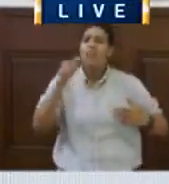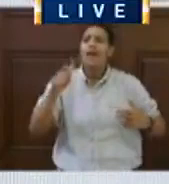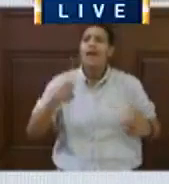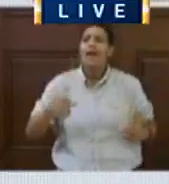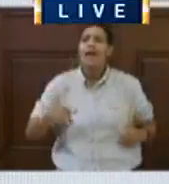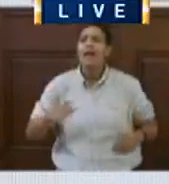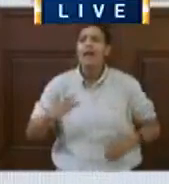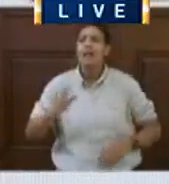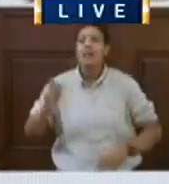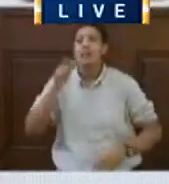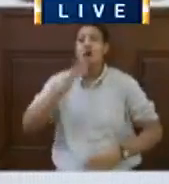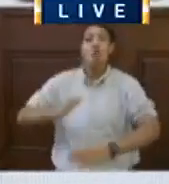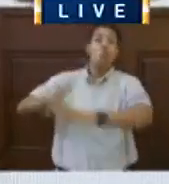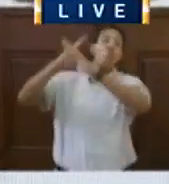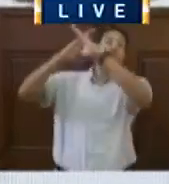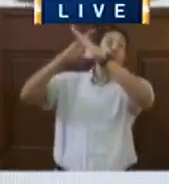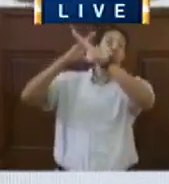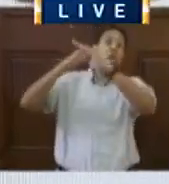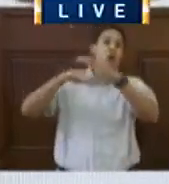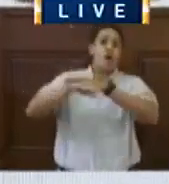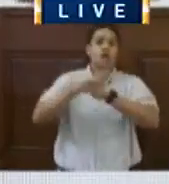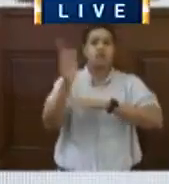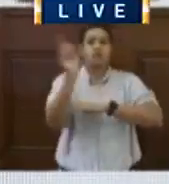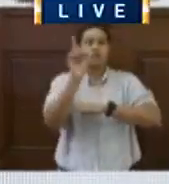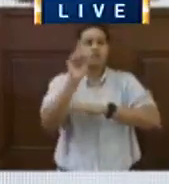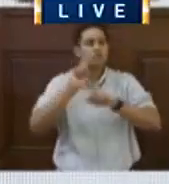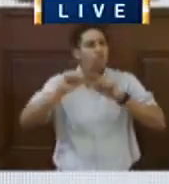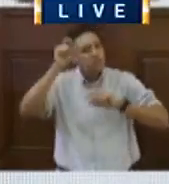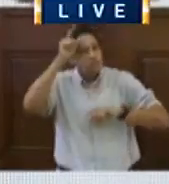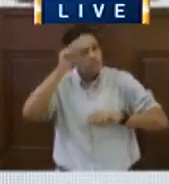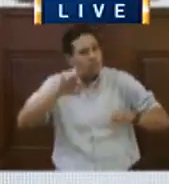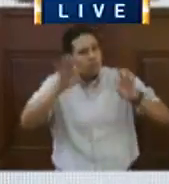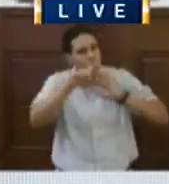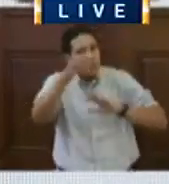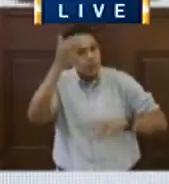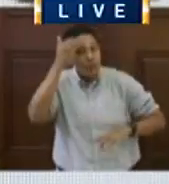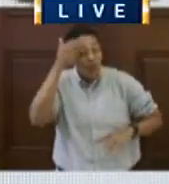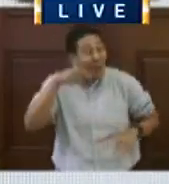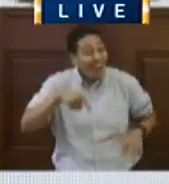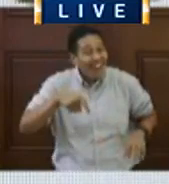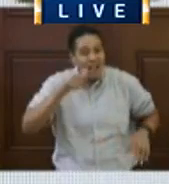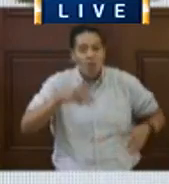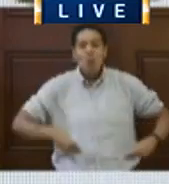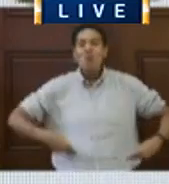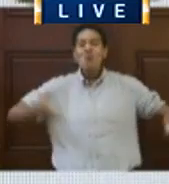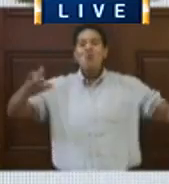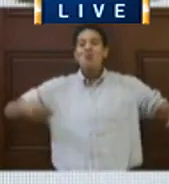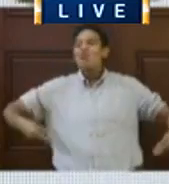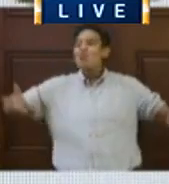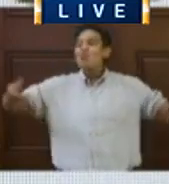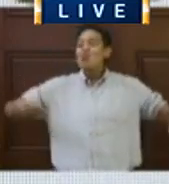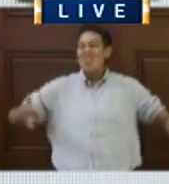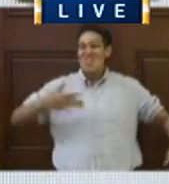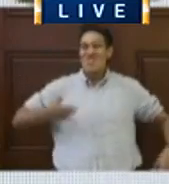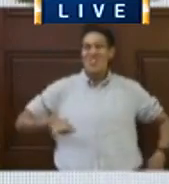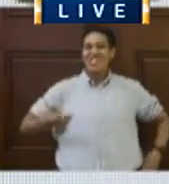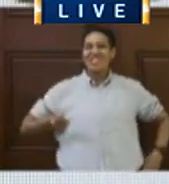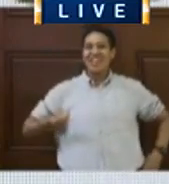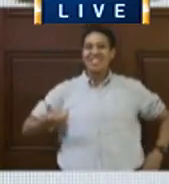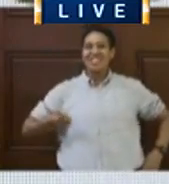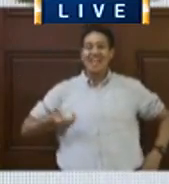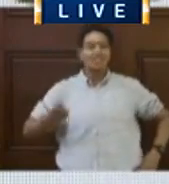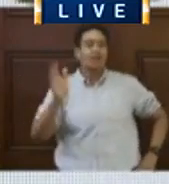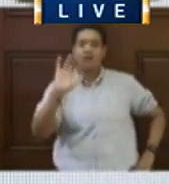you to access, but it is important that you know that this is not a giveaway, and that we require you to